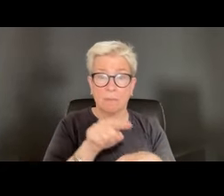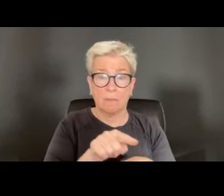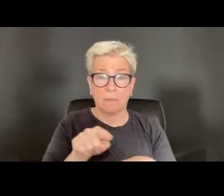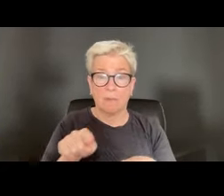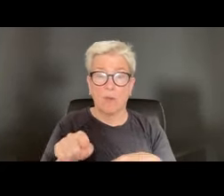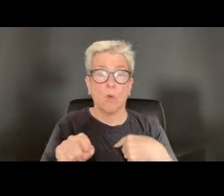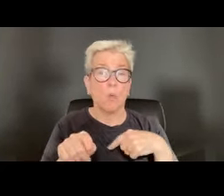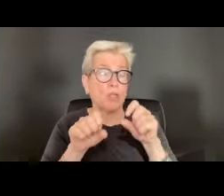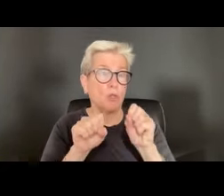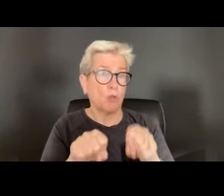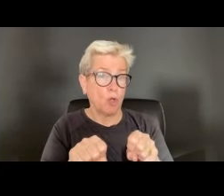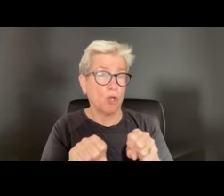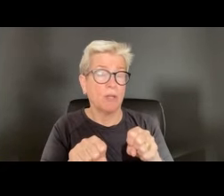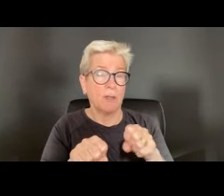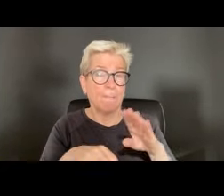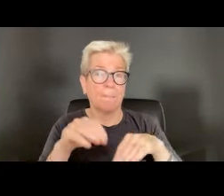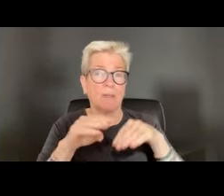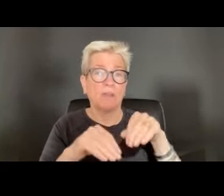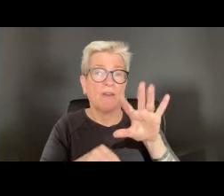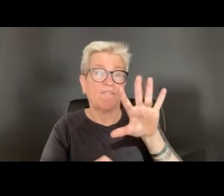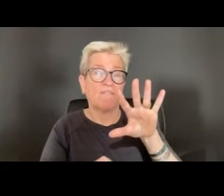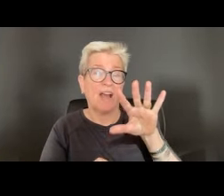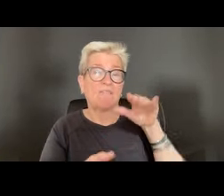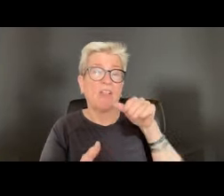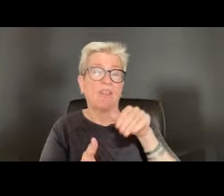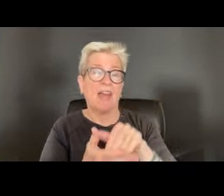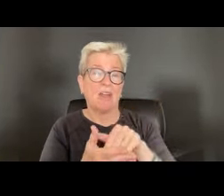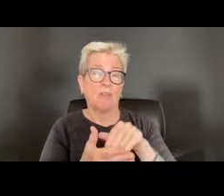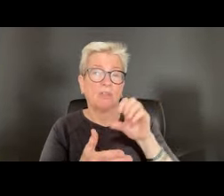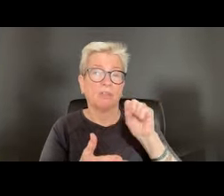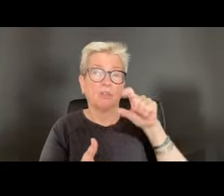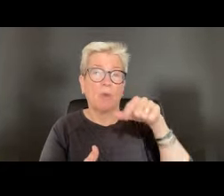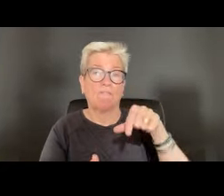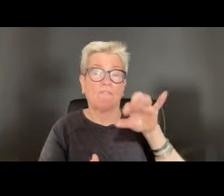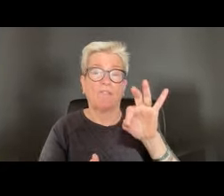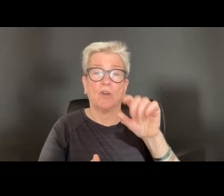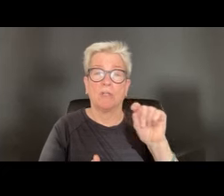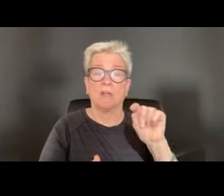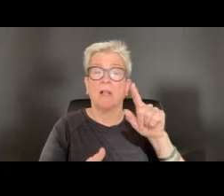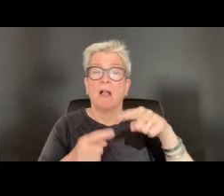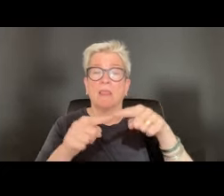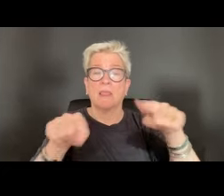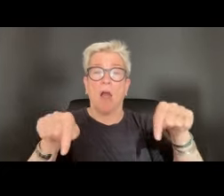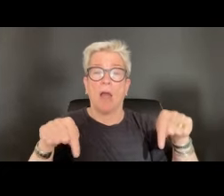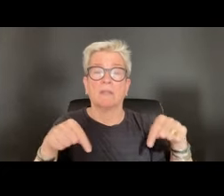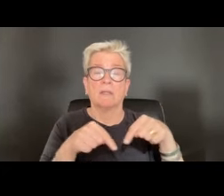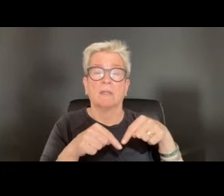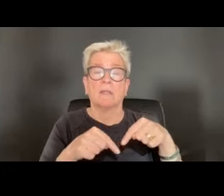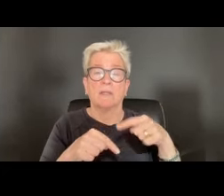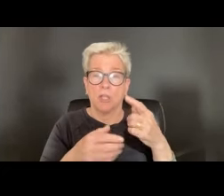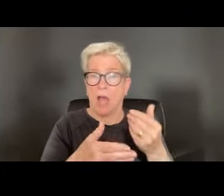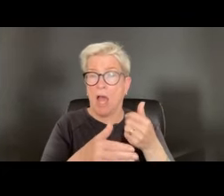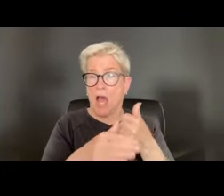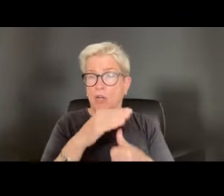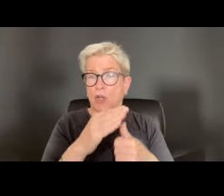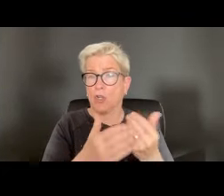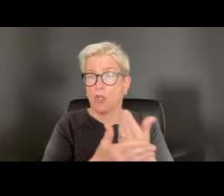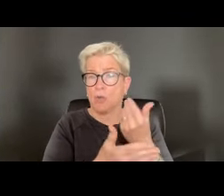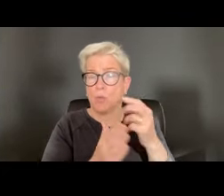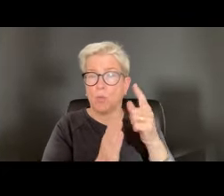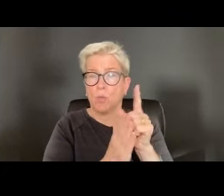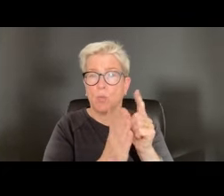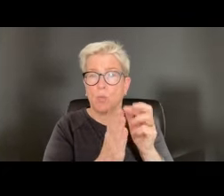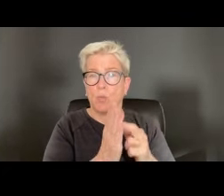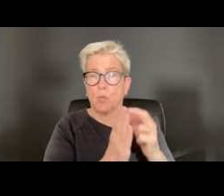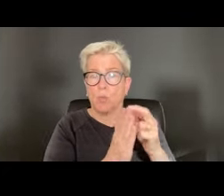a 5,000 square foot lot under these new rules. As I mentioned, the basic concept is to take that